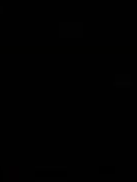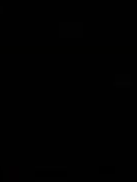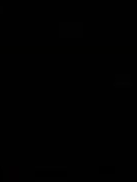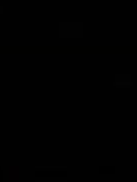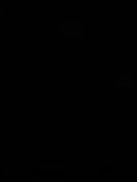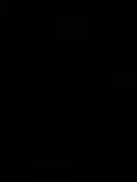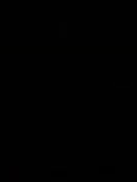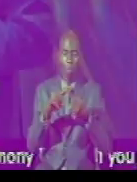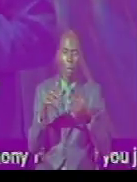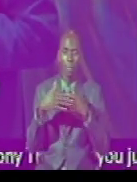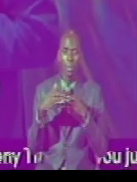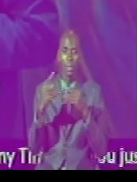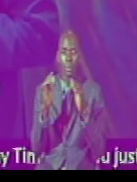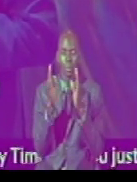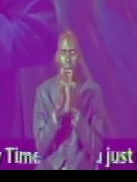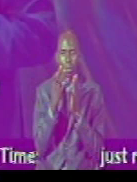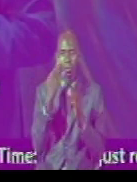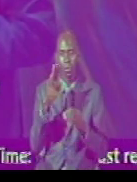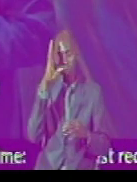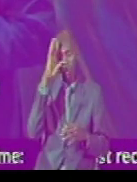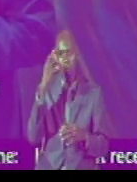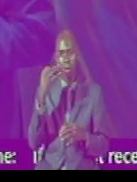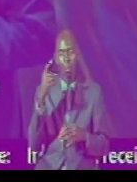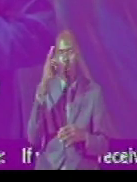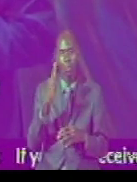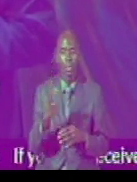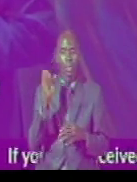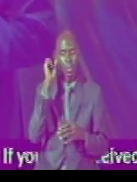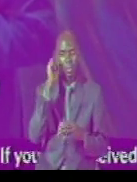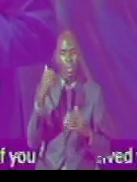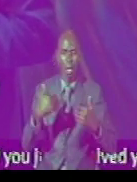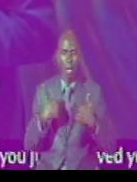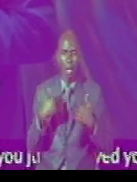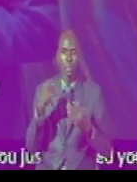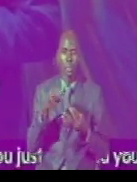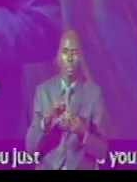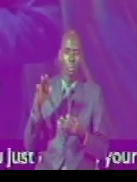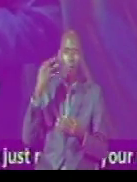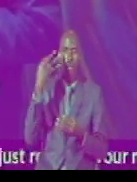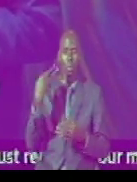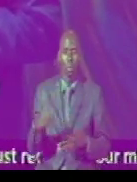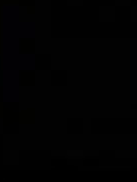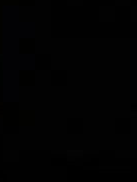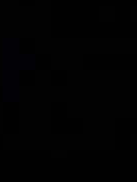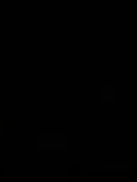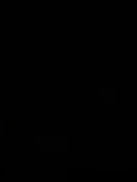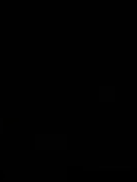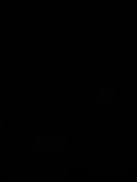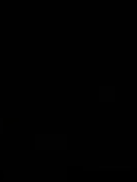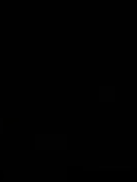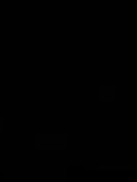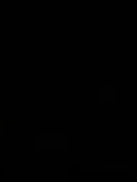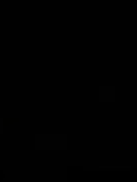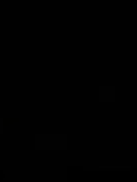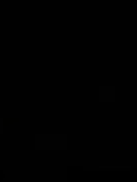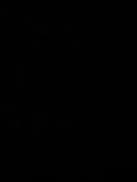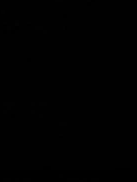of the spirit of boldness, she has confidence to face all the